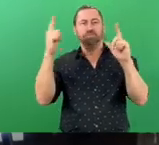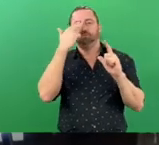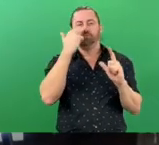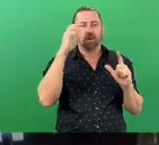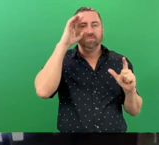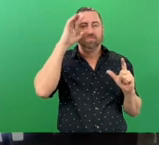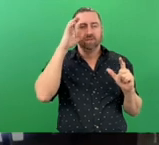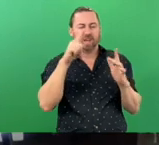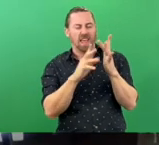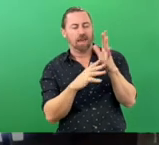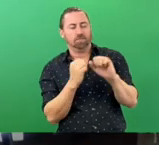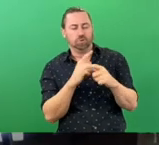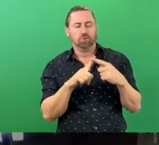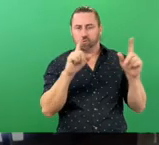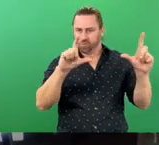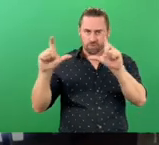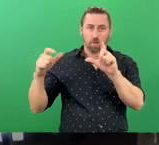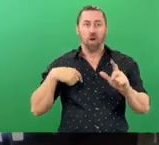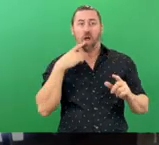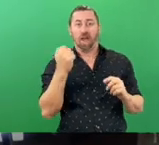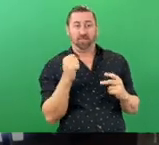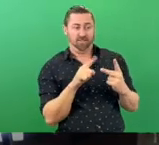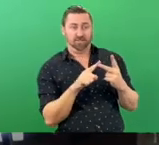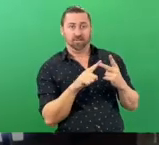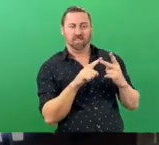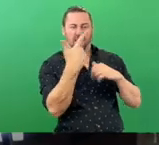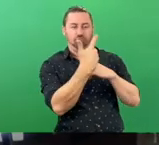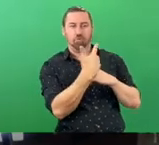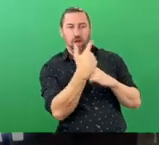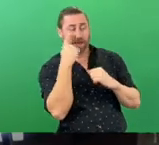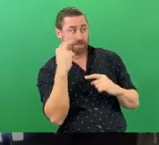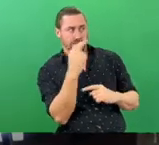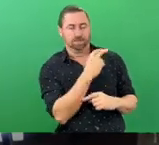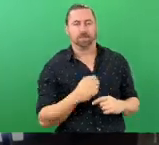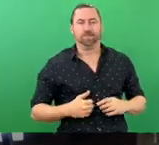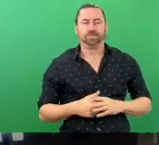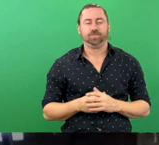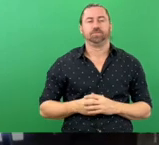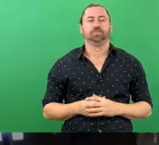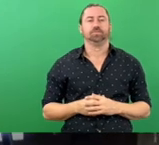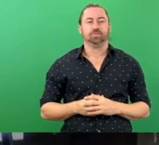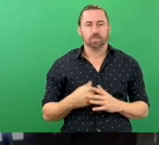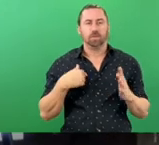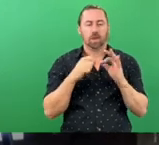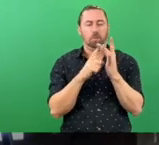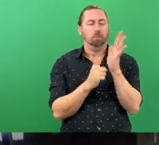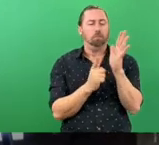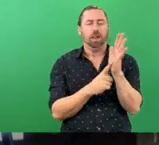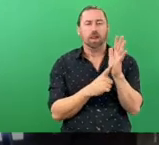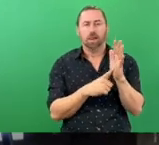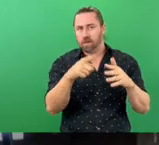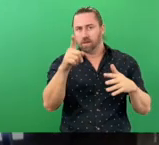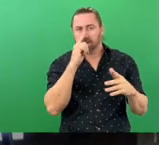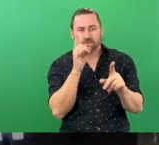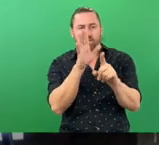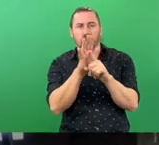I'll also be pulling up those images on my other camera so you can see them. So here we go again. And again, my name's Bill. Feel